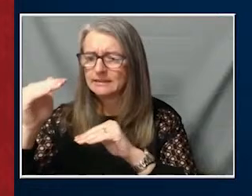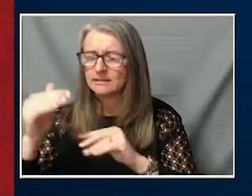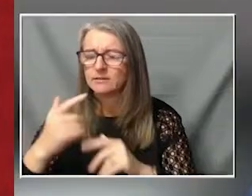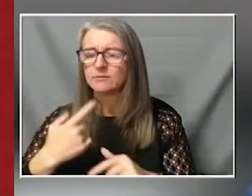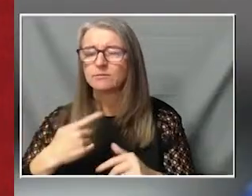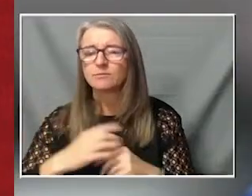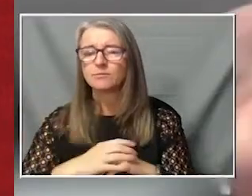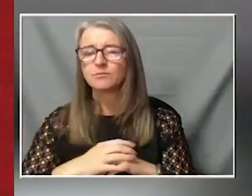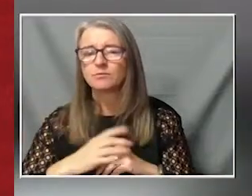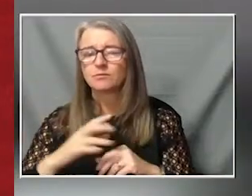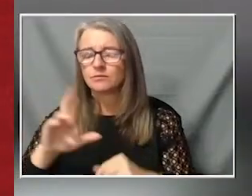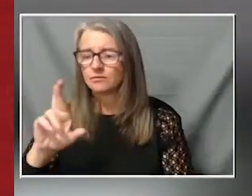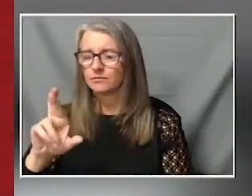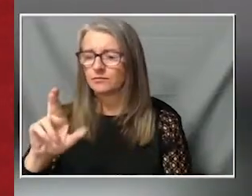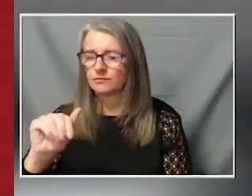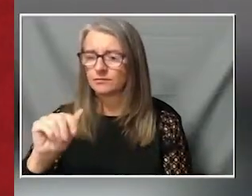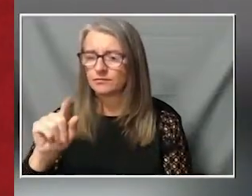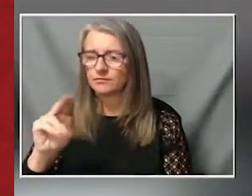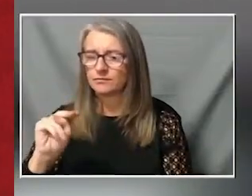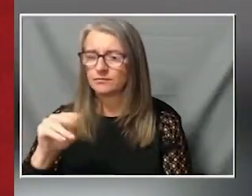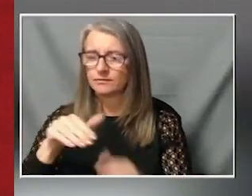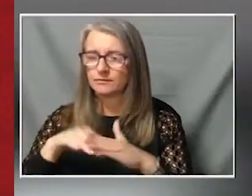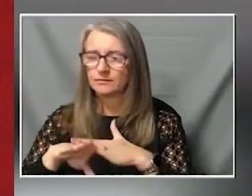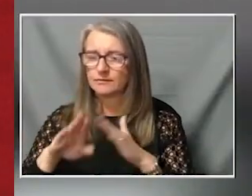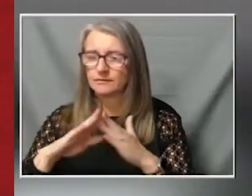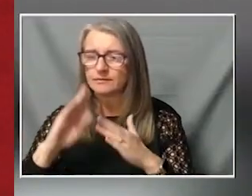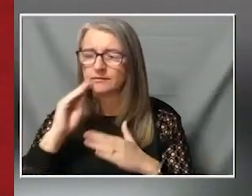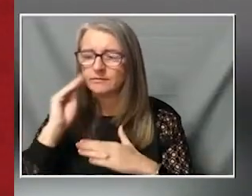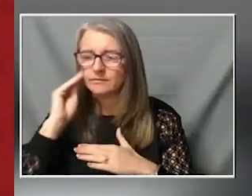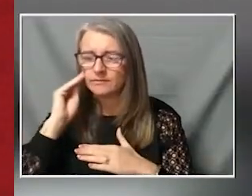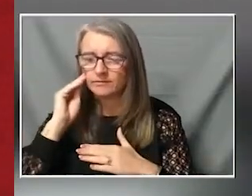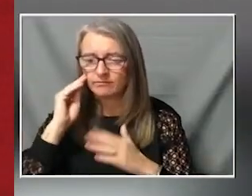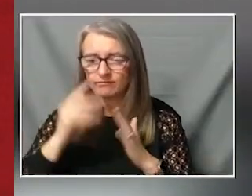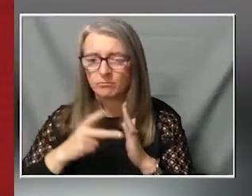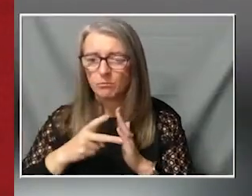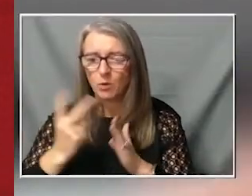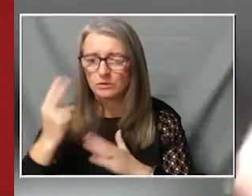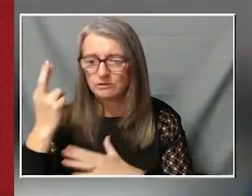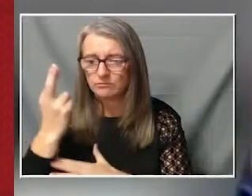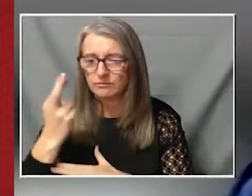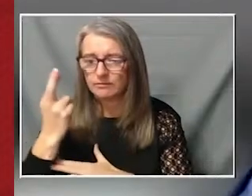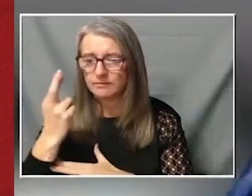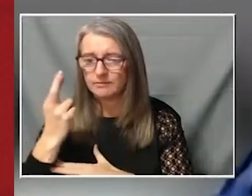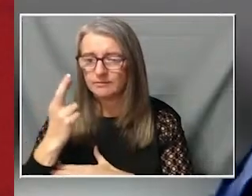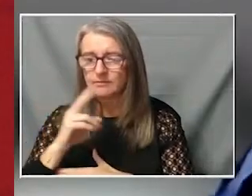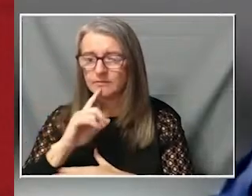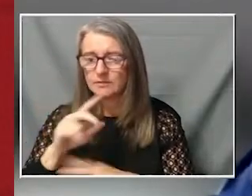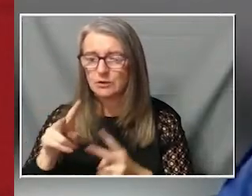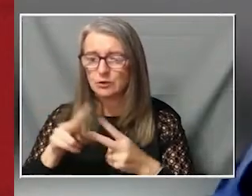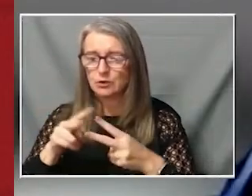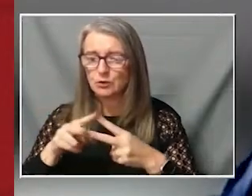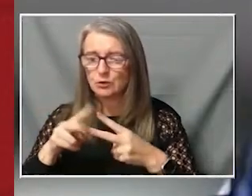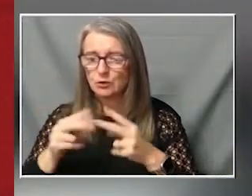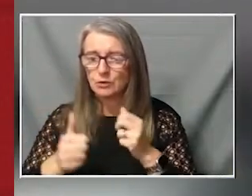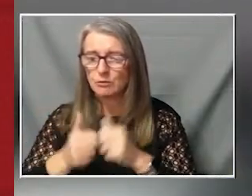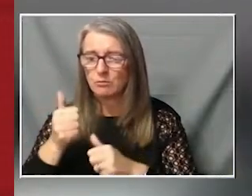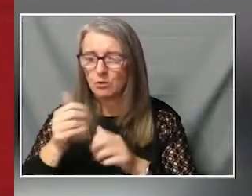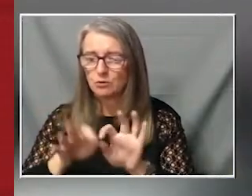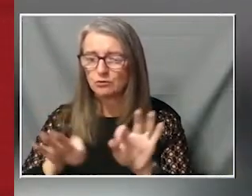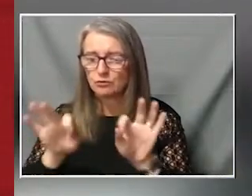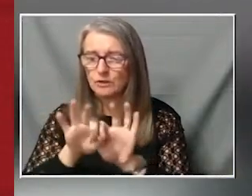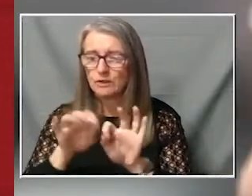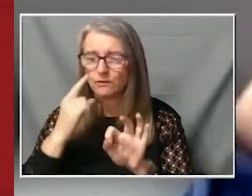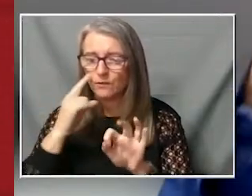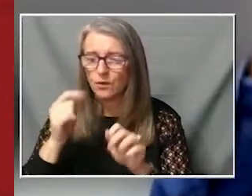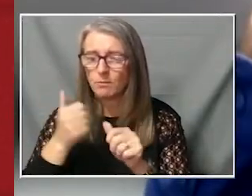have, the radon entry into a house is multifactorial, but if we bury it down to the two probably most critical things for